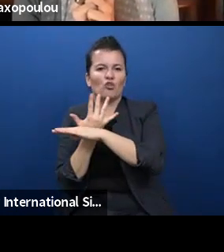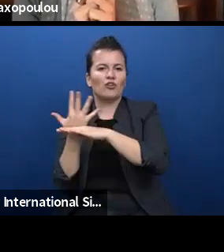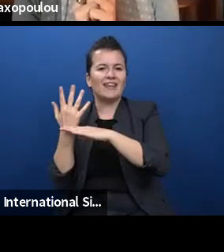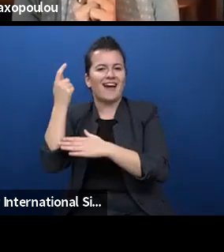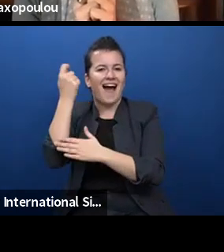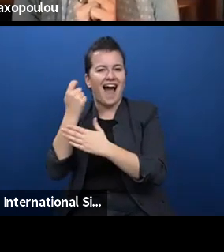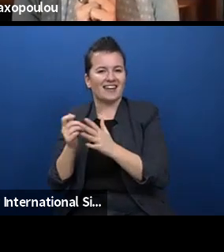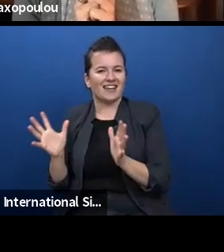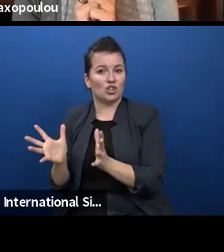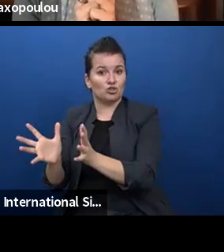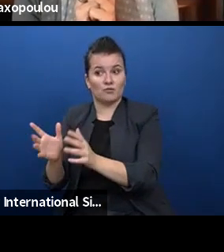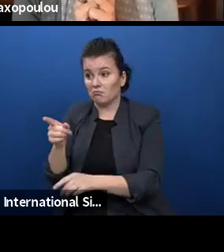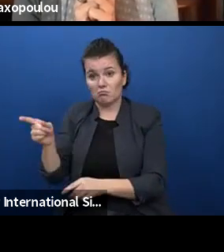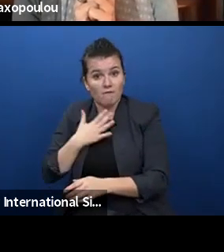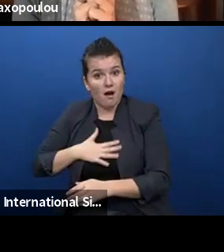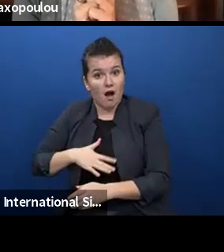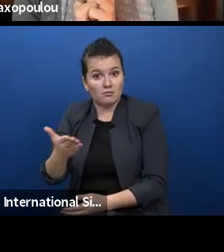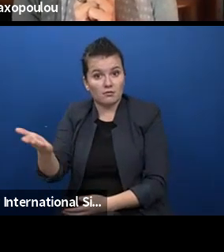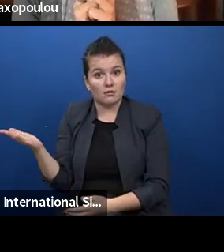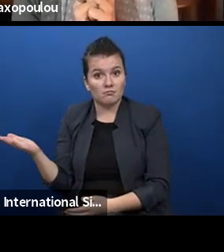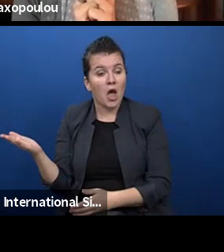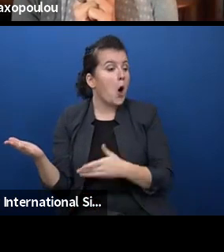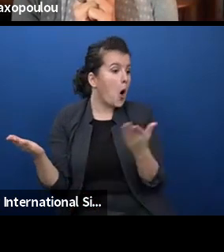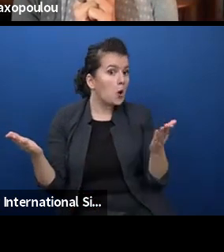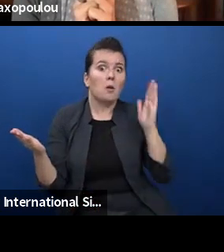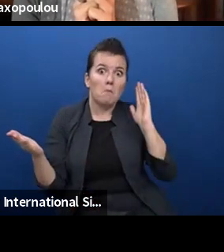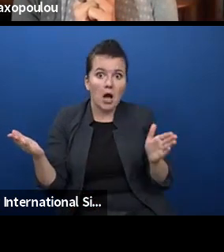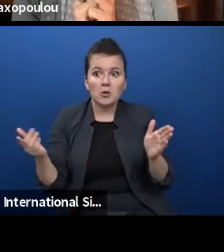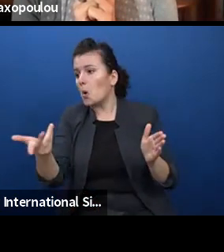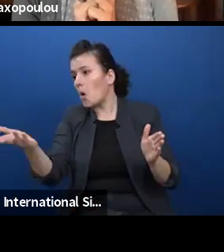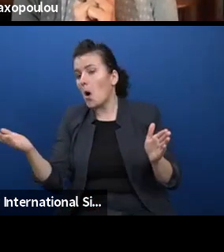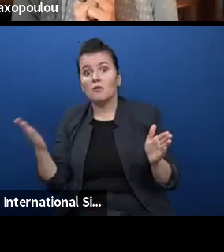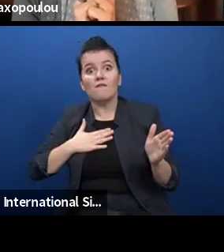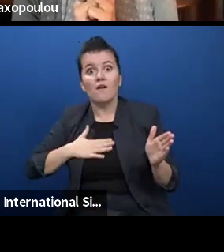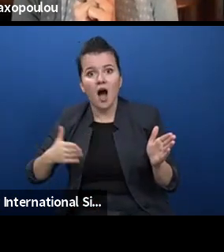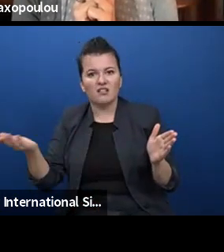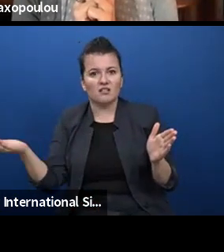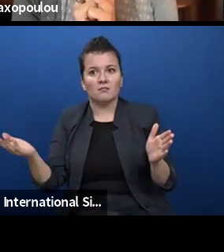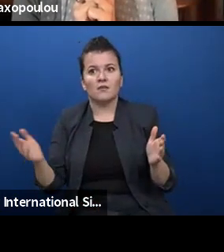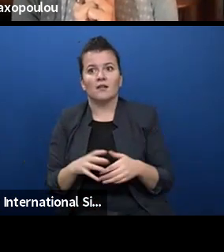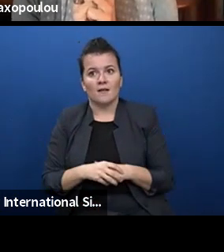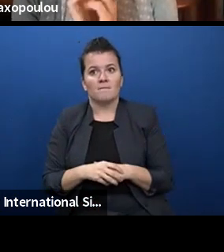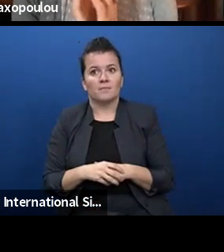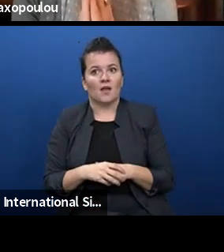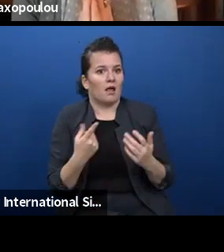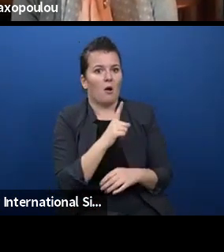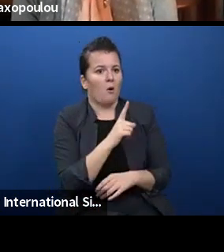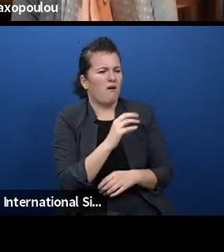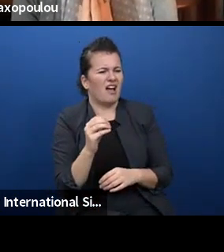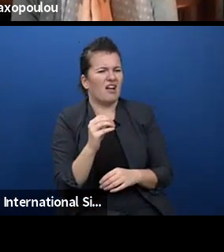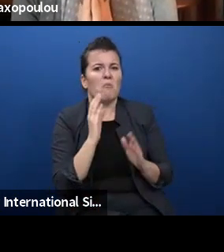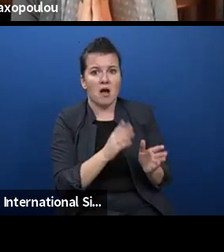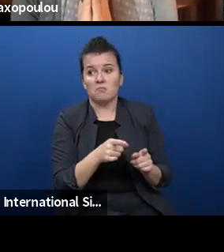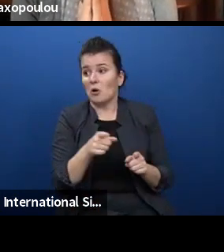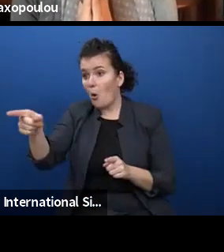want to. And some of them are required to as well, but only maximum of about 100 of those will be required to.